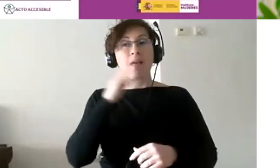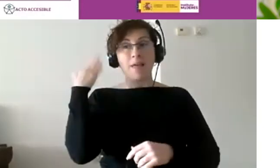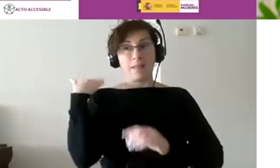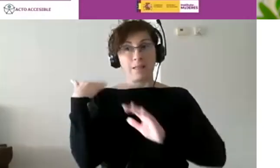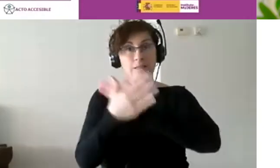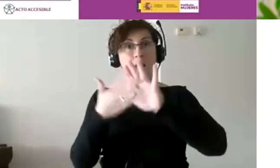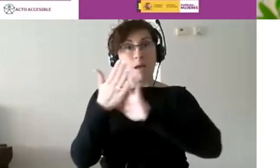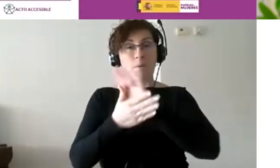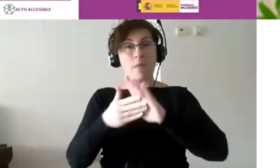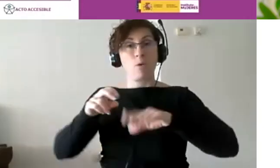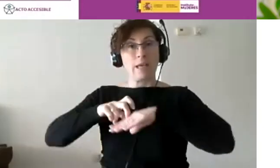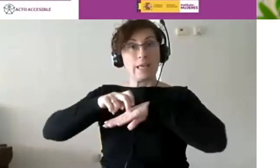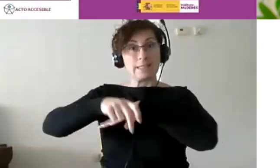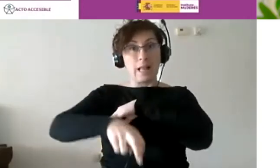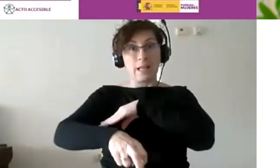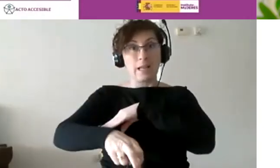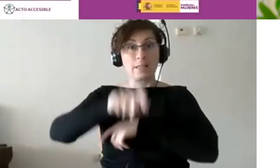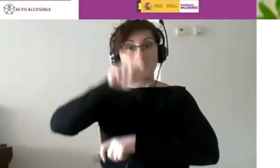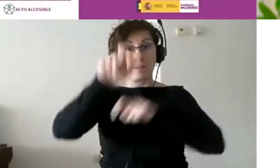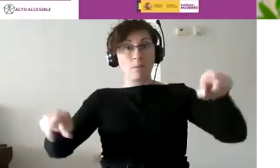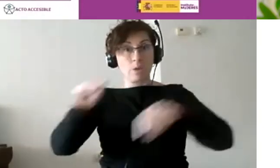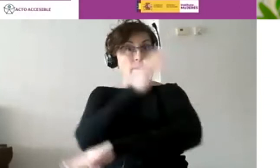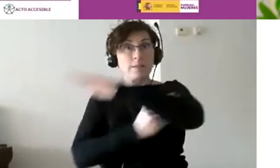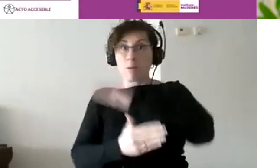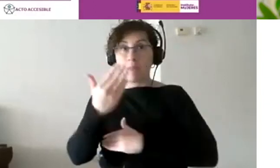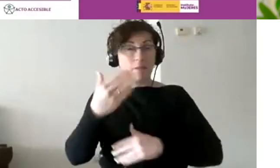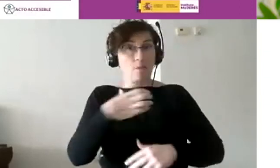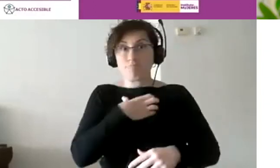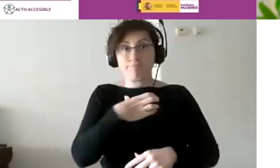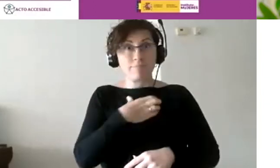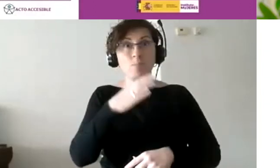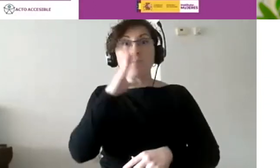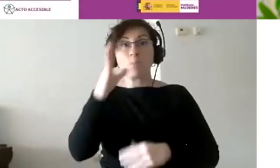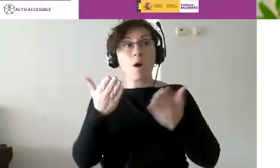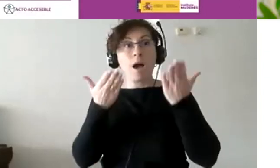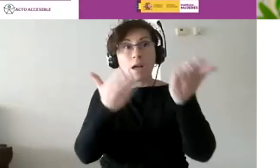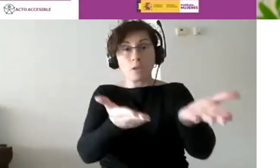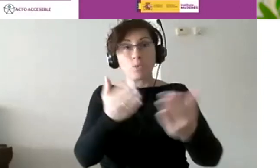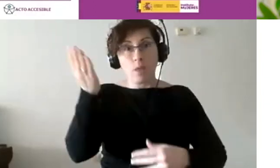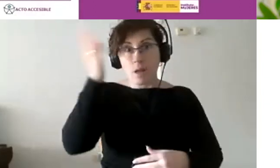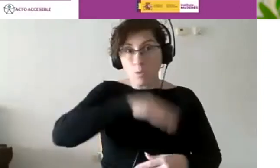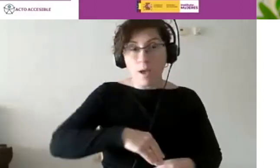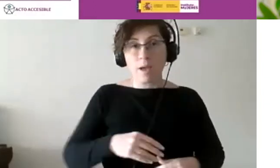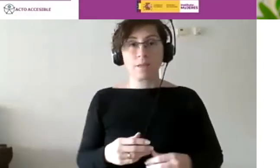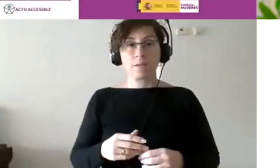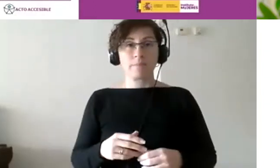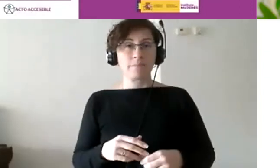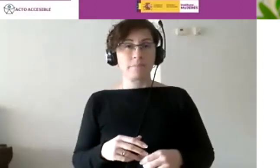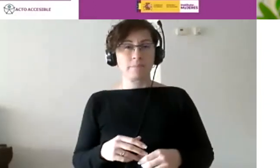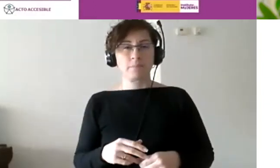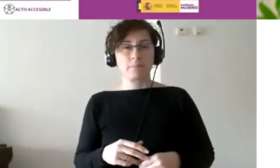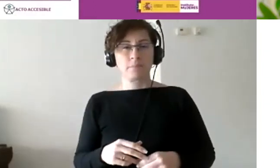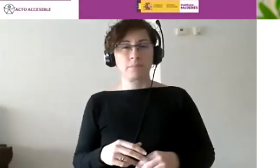for people with disabilities, no possibility to go up for somewhere. So it's a